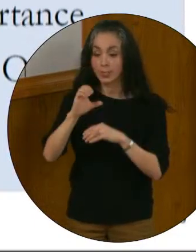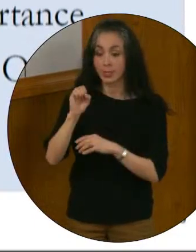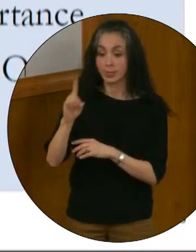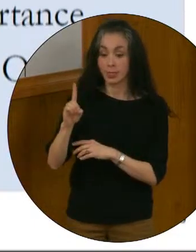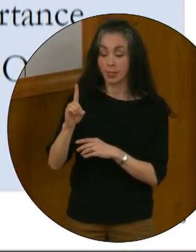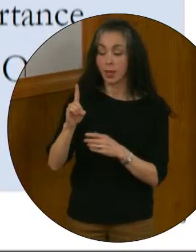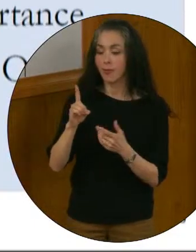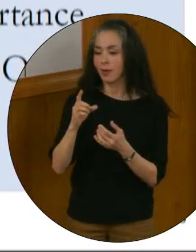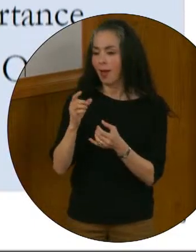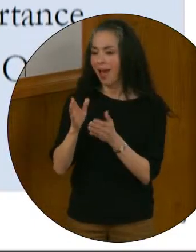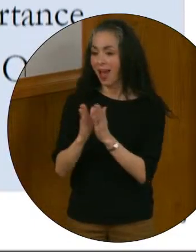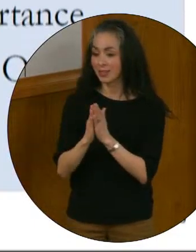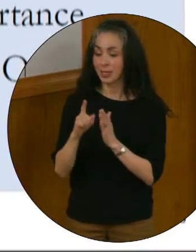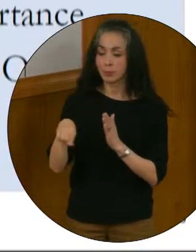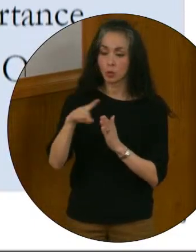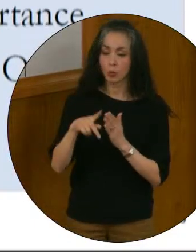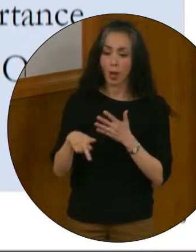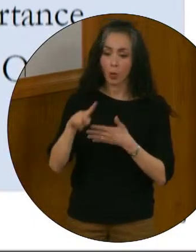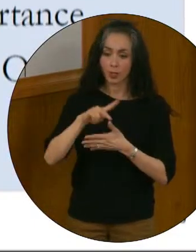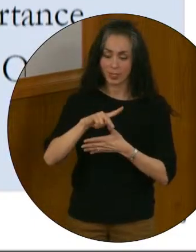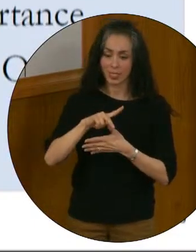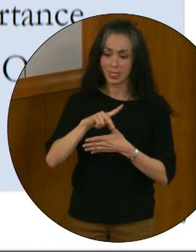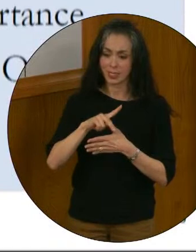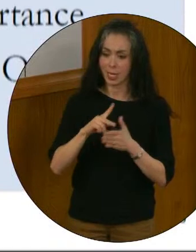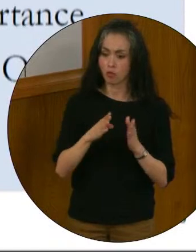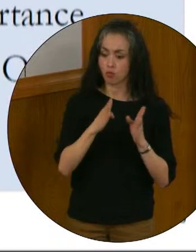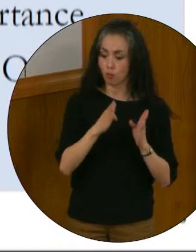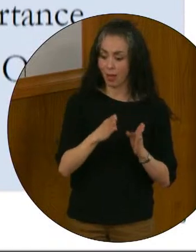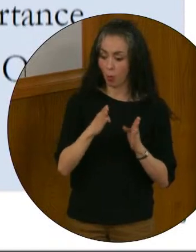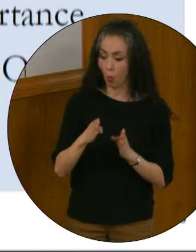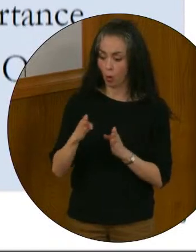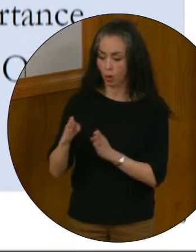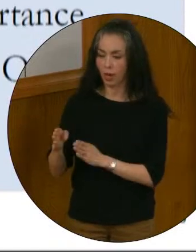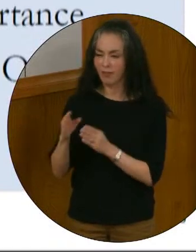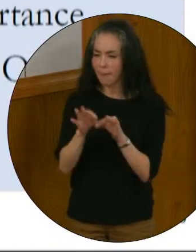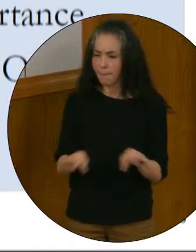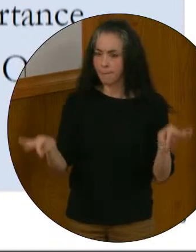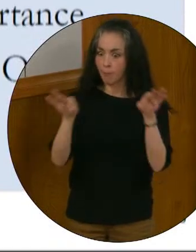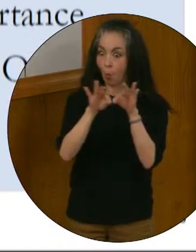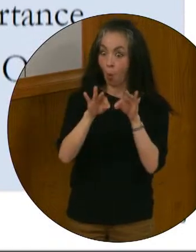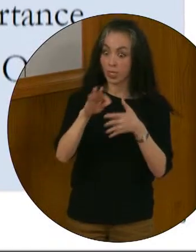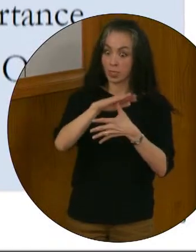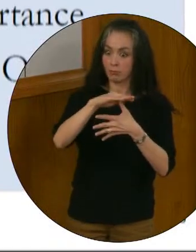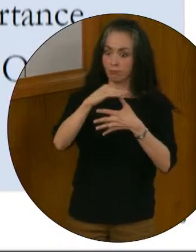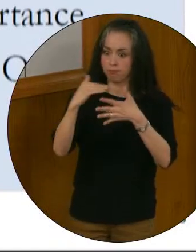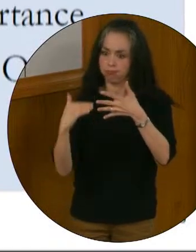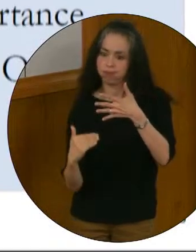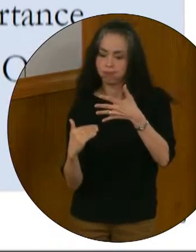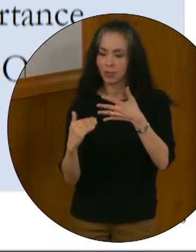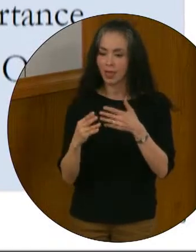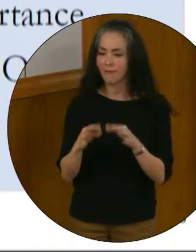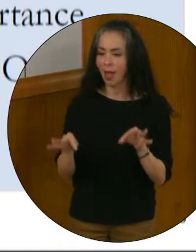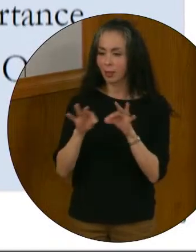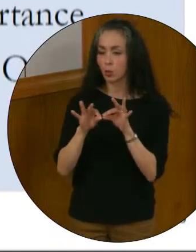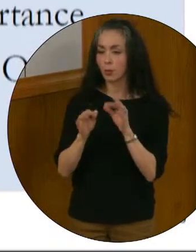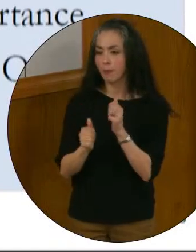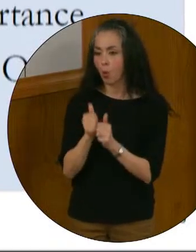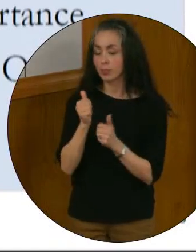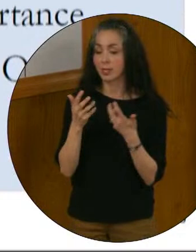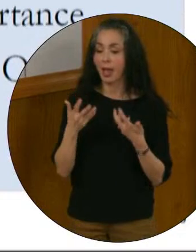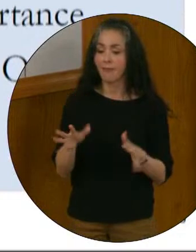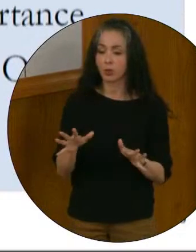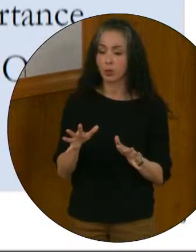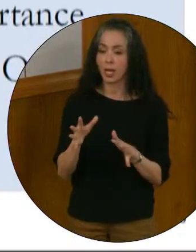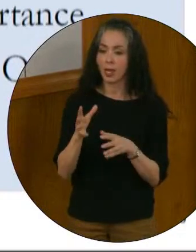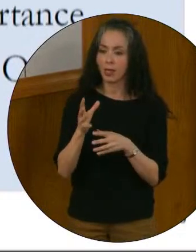to prioritize in rank order of importance what they found that they valued most after they received